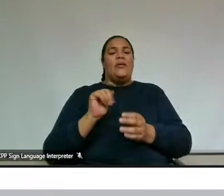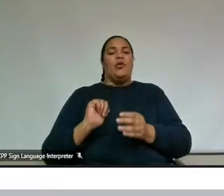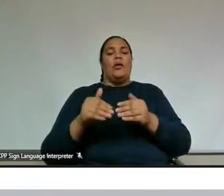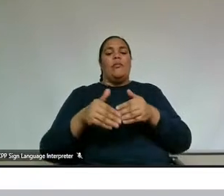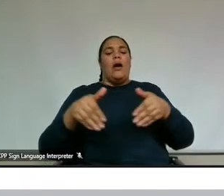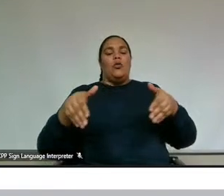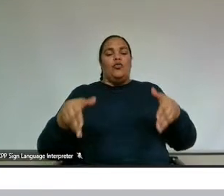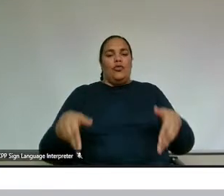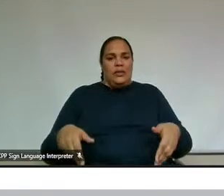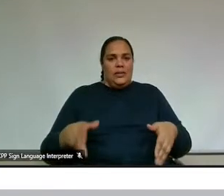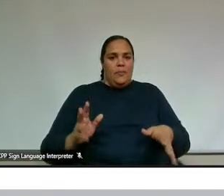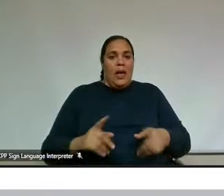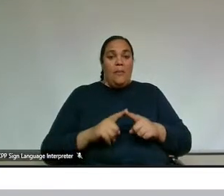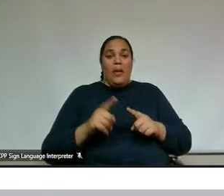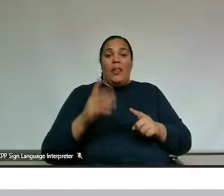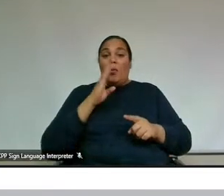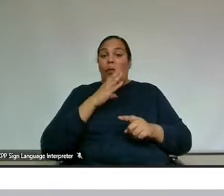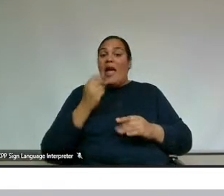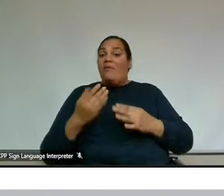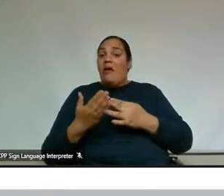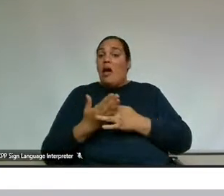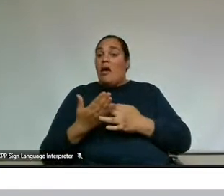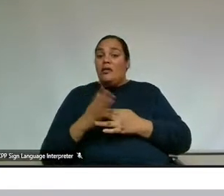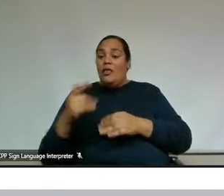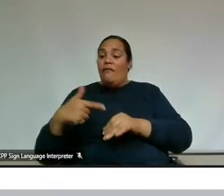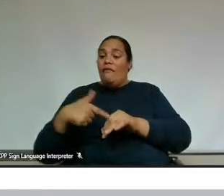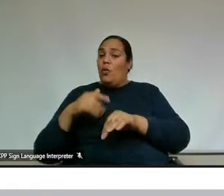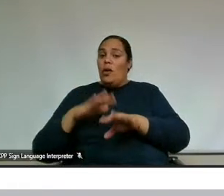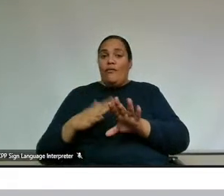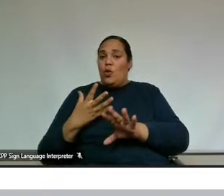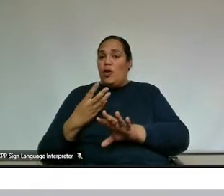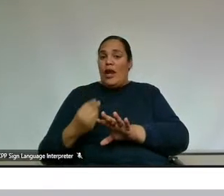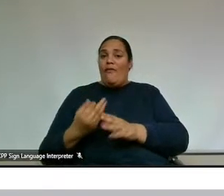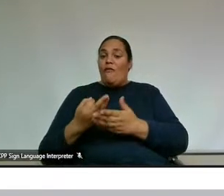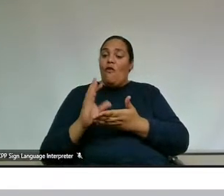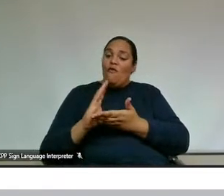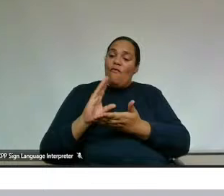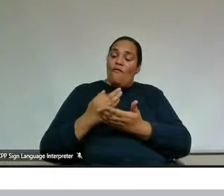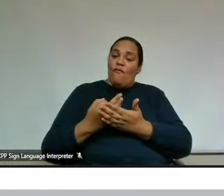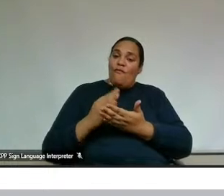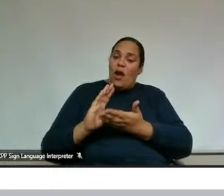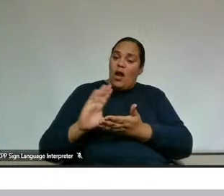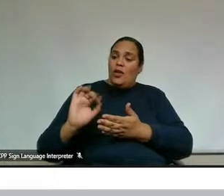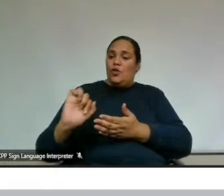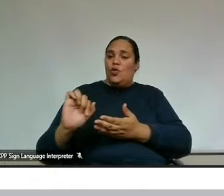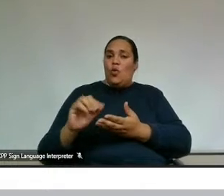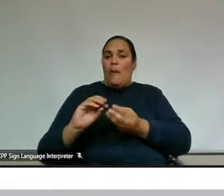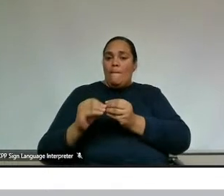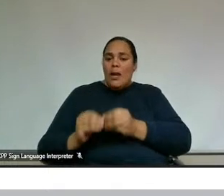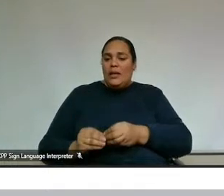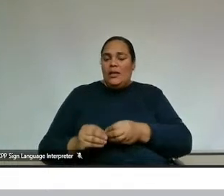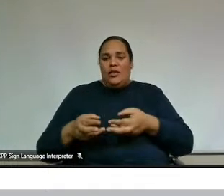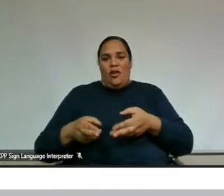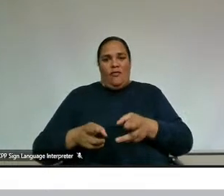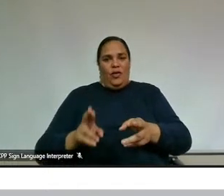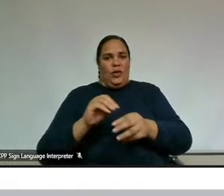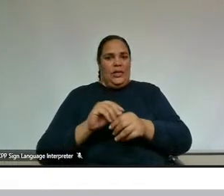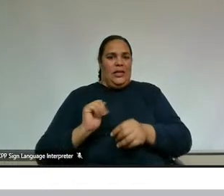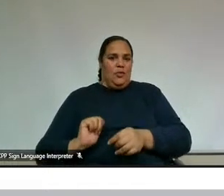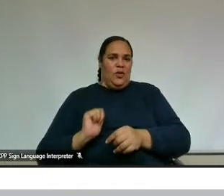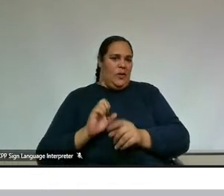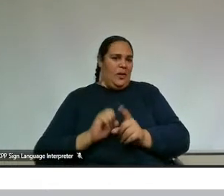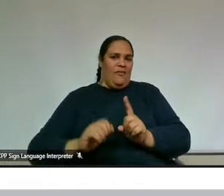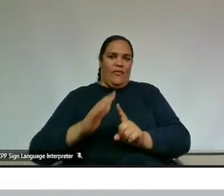boundaries. They don't have access to the fuel levy to fund the conditions and the maintenance of roads in the municipal